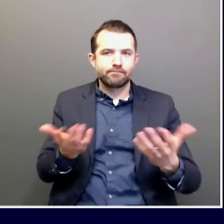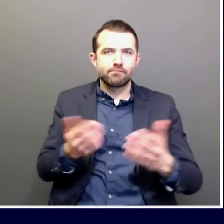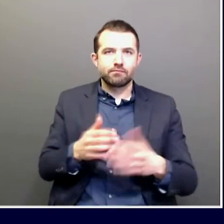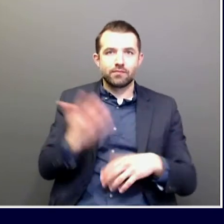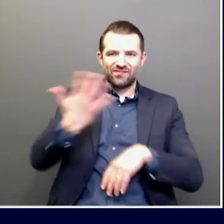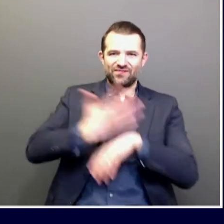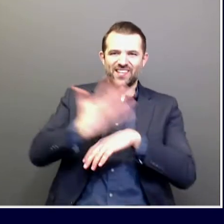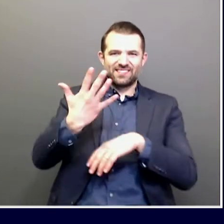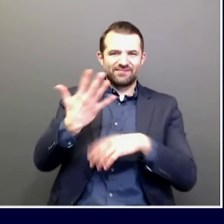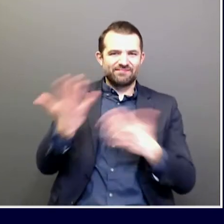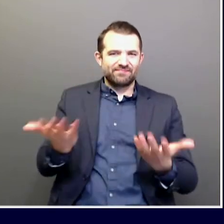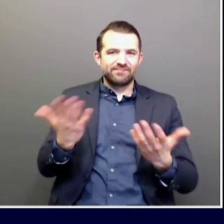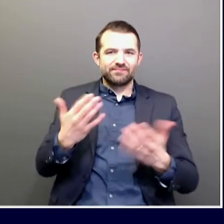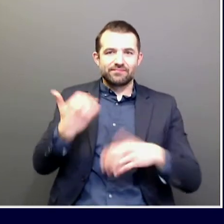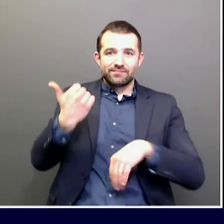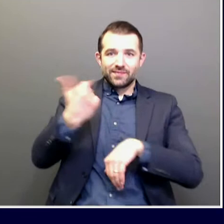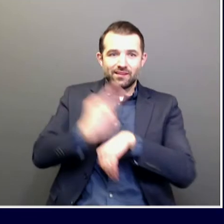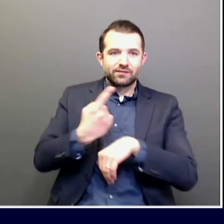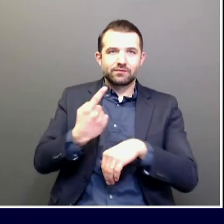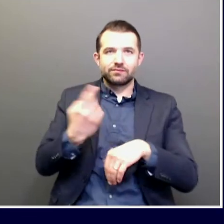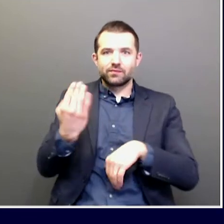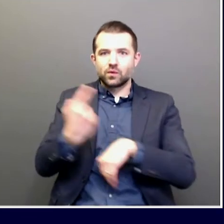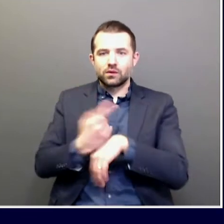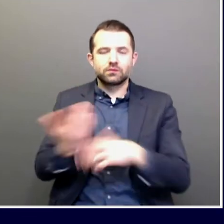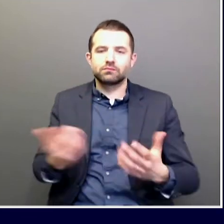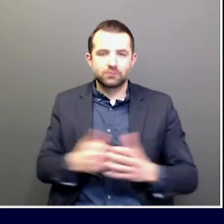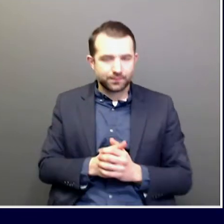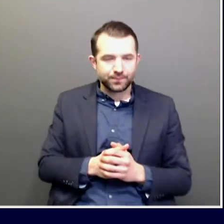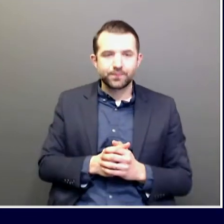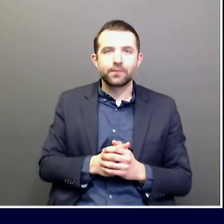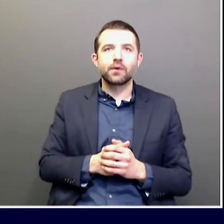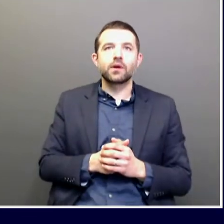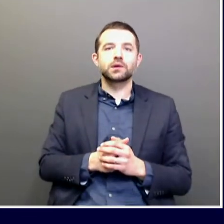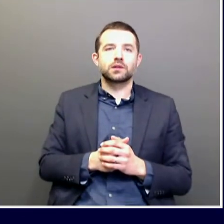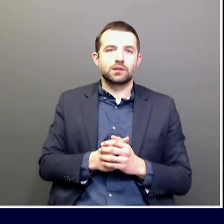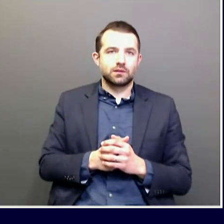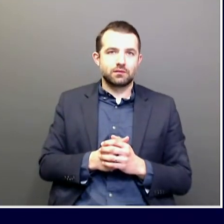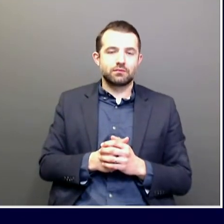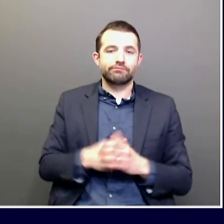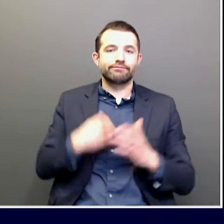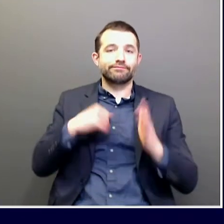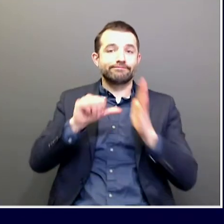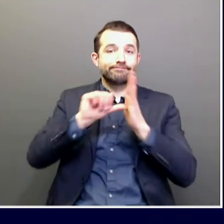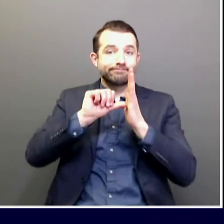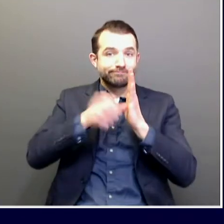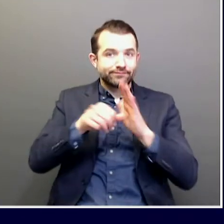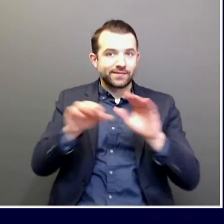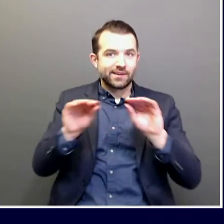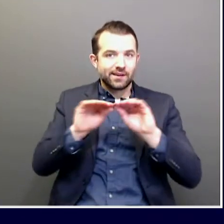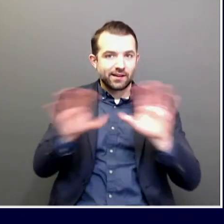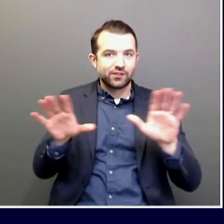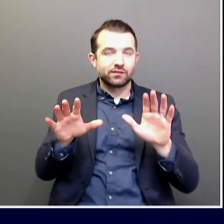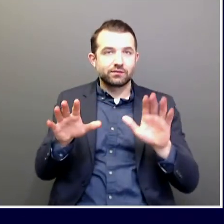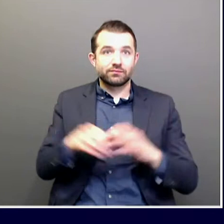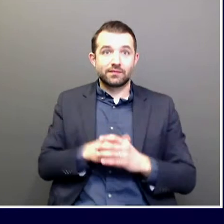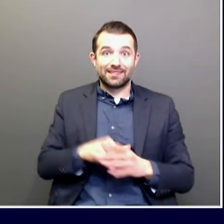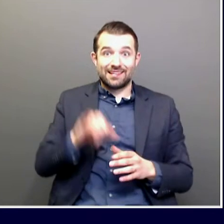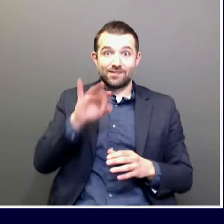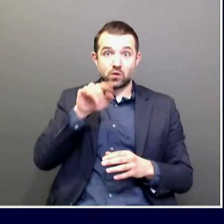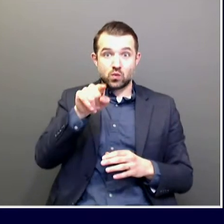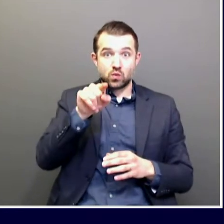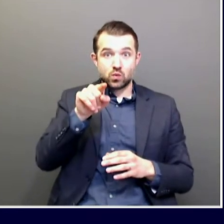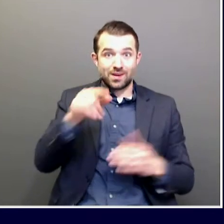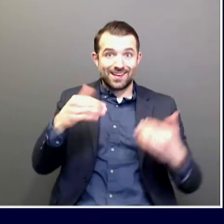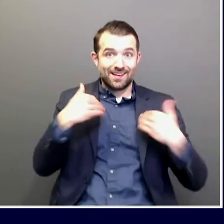literally titled what to do if you have COVID. I think the US CDC's one is called If You Have COVID, What Do You Do Next? They also